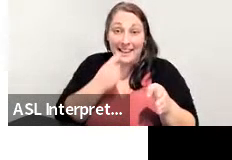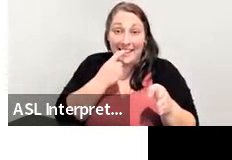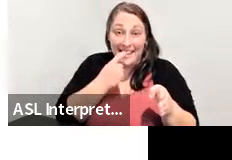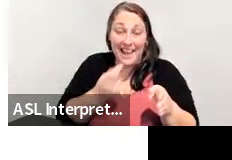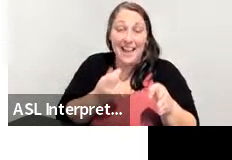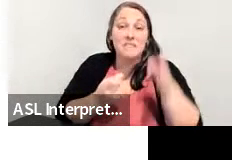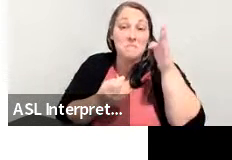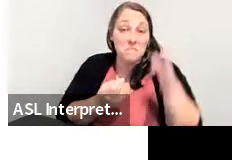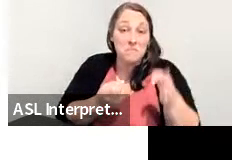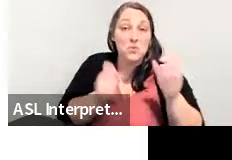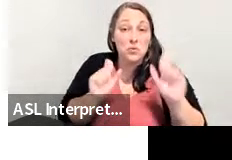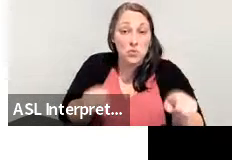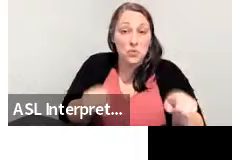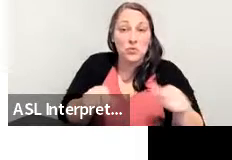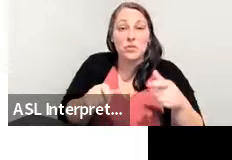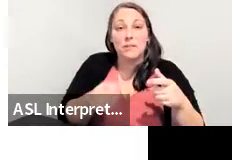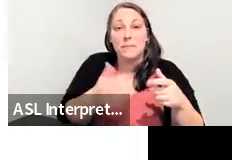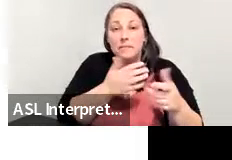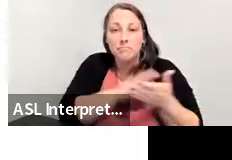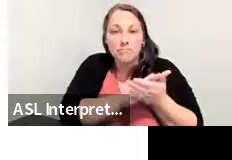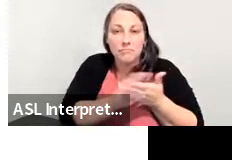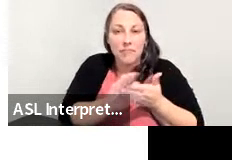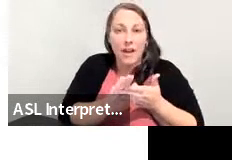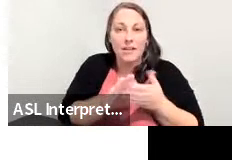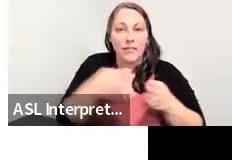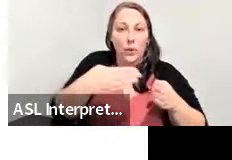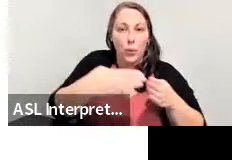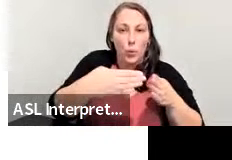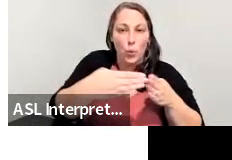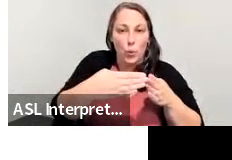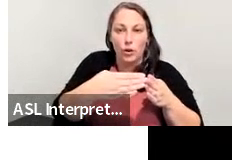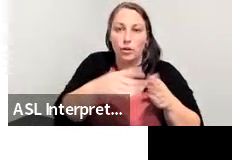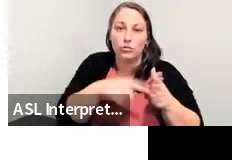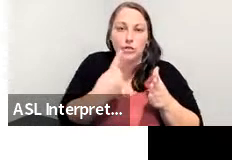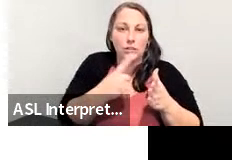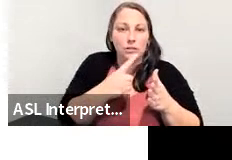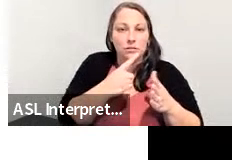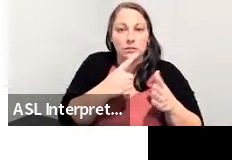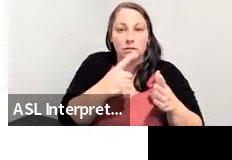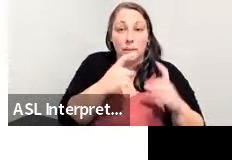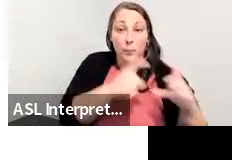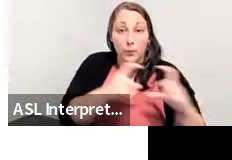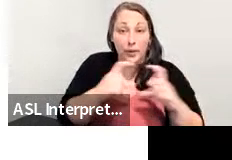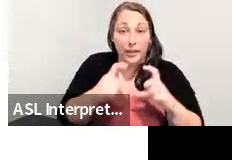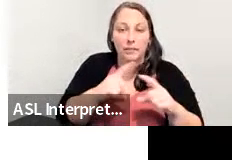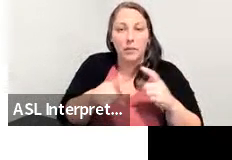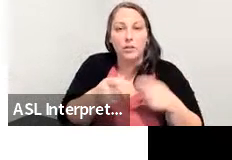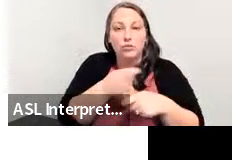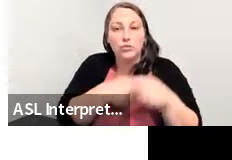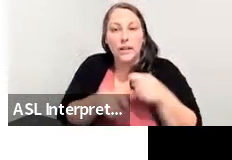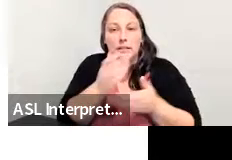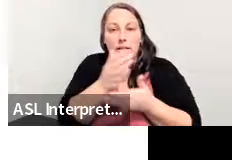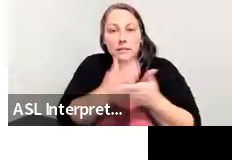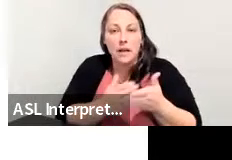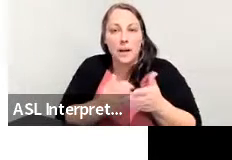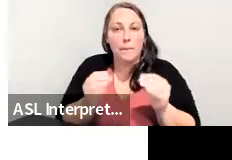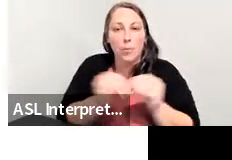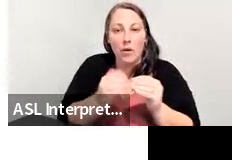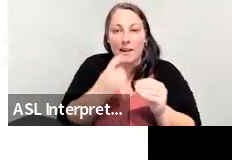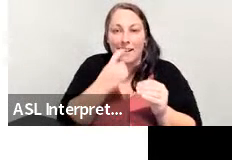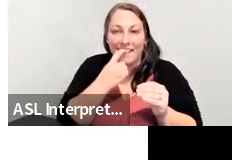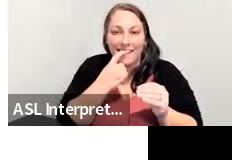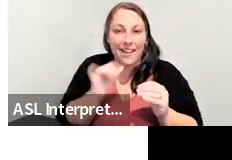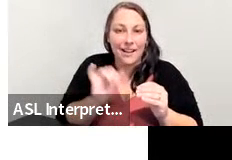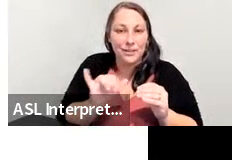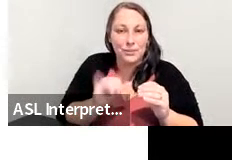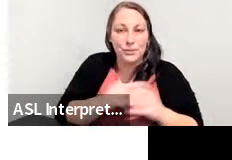to finish that square on that corner, because it does do a nice job, certainly on the Penn Street side, of breaking down what is a very large mass,